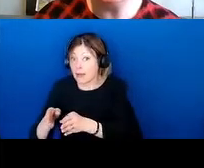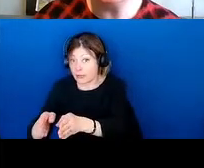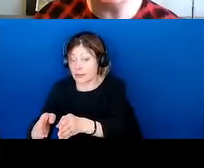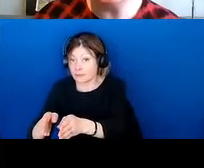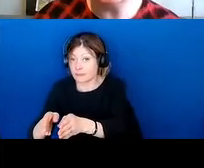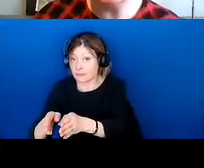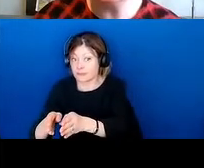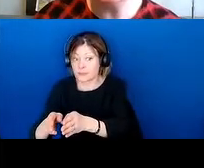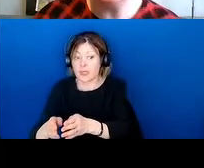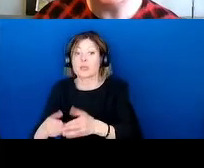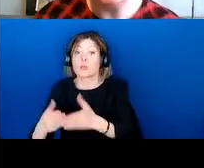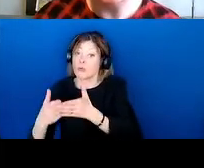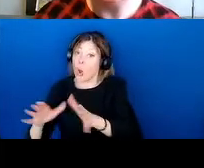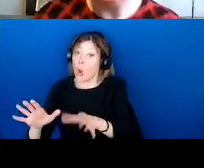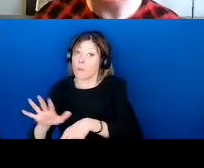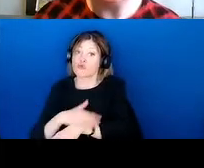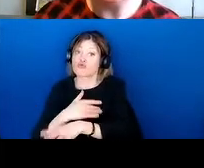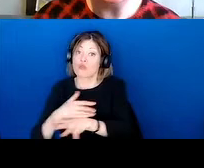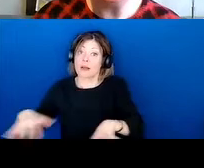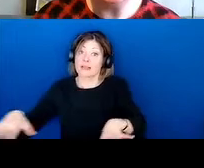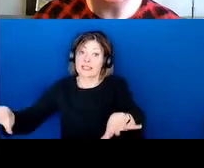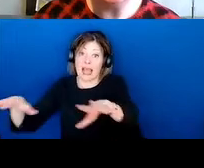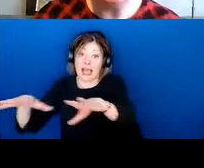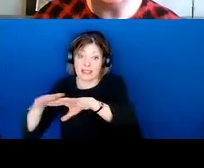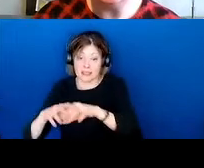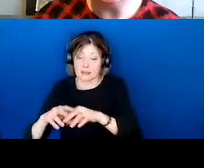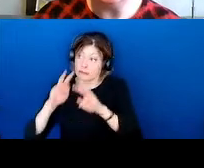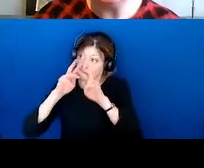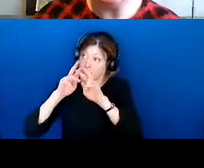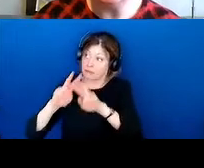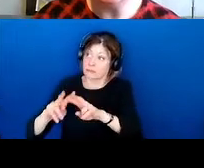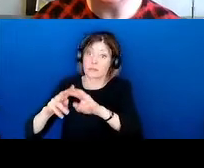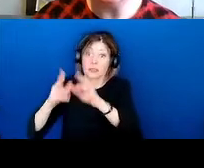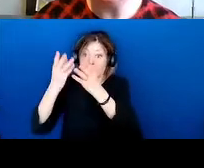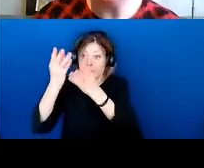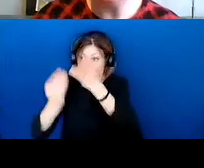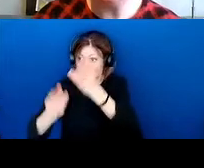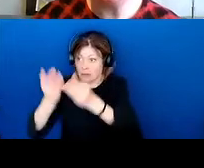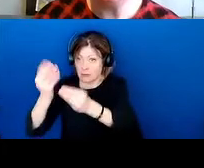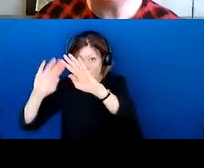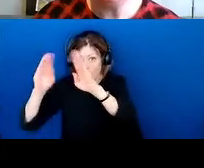through open grassland with a view of the grotto and the Gothic temple.